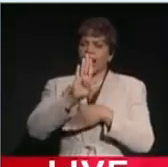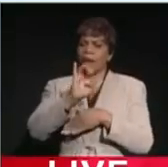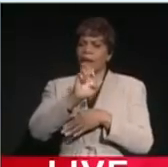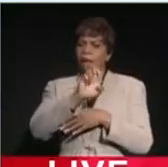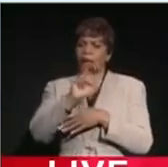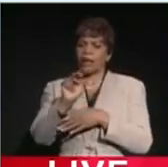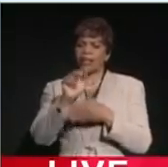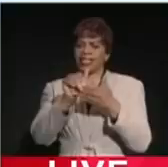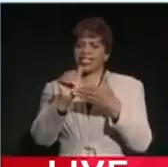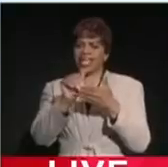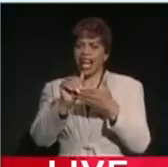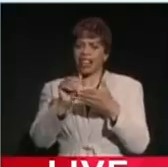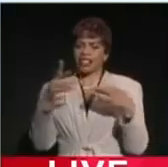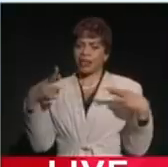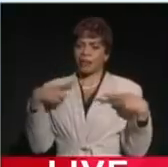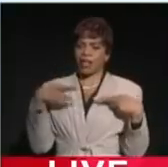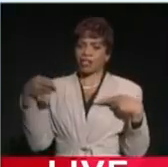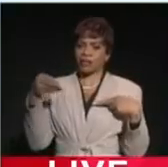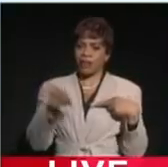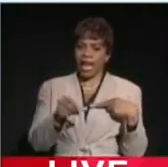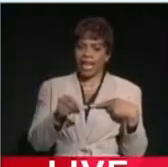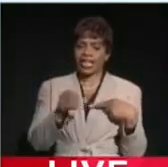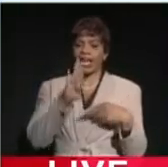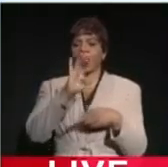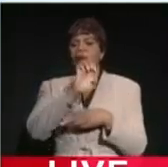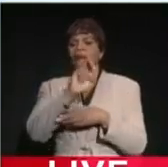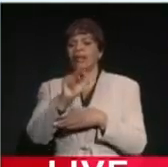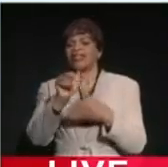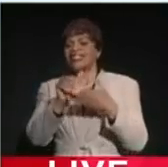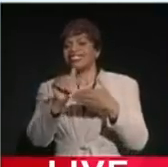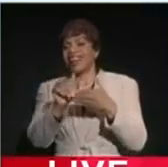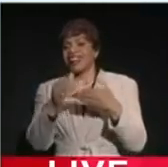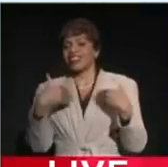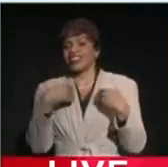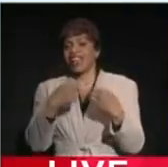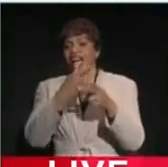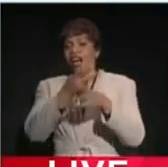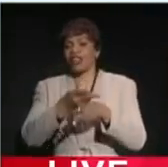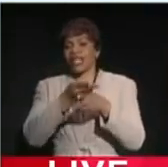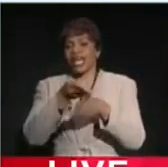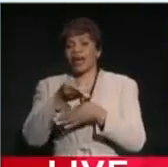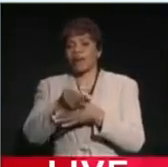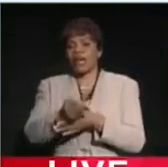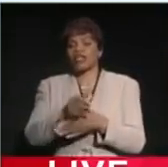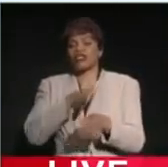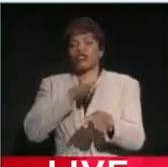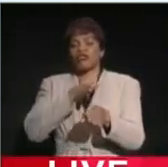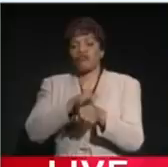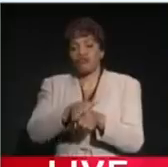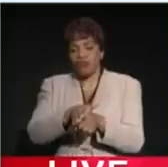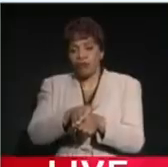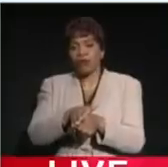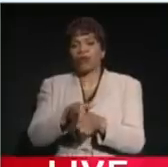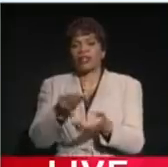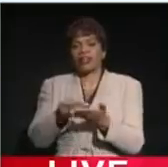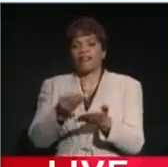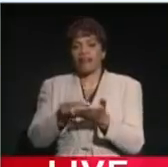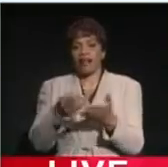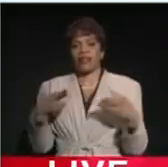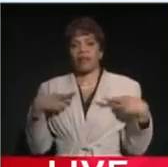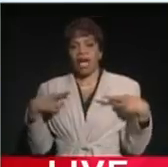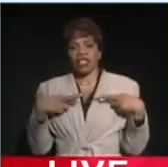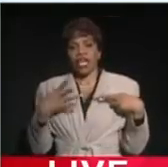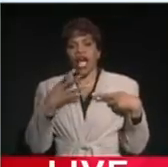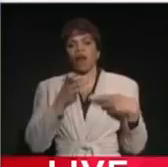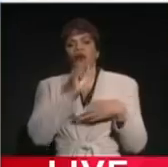pension payments. It's going to cost another $10 billion in health care payments in order to fully fund the pension, as suggested by my opponent. I